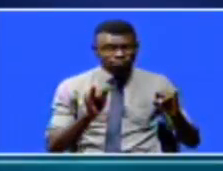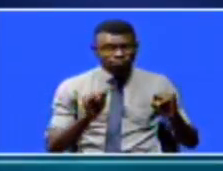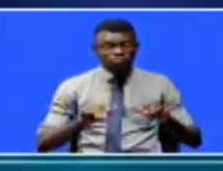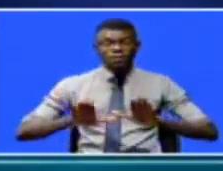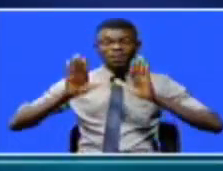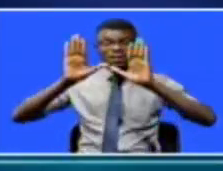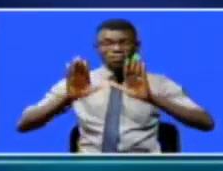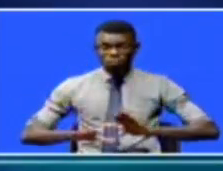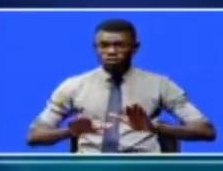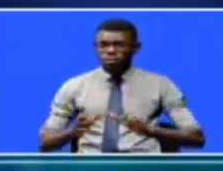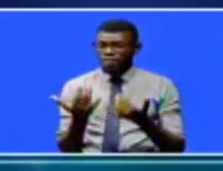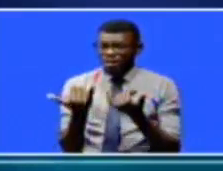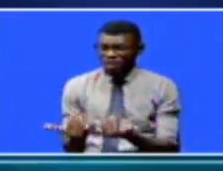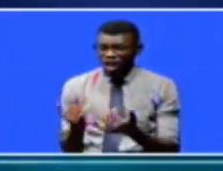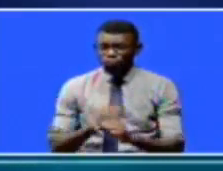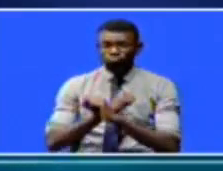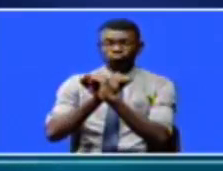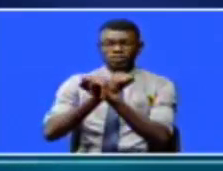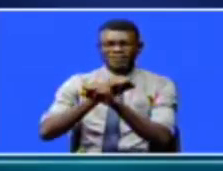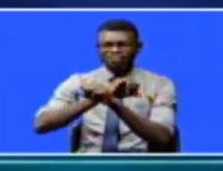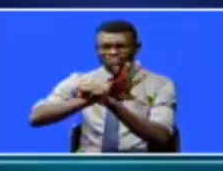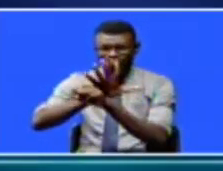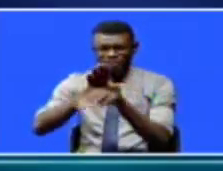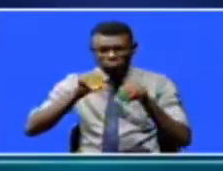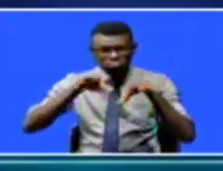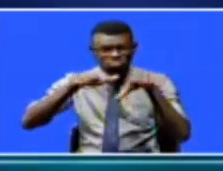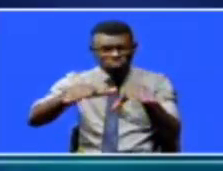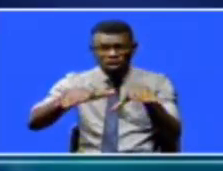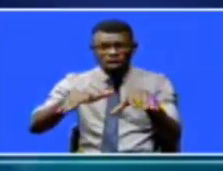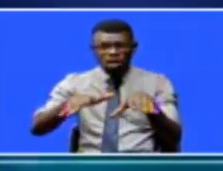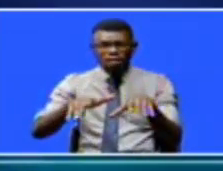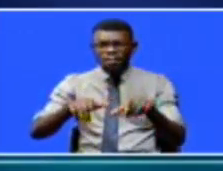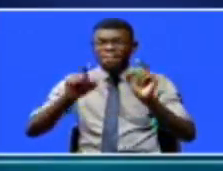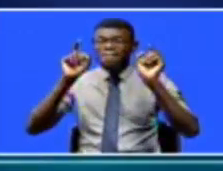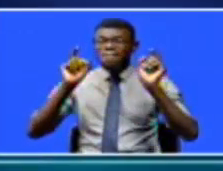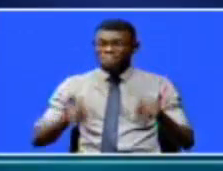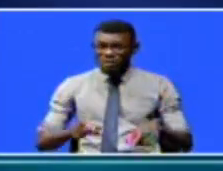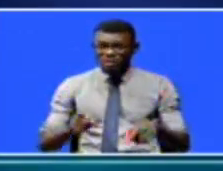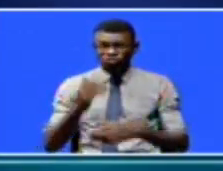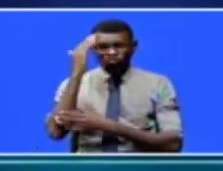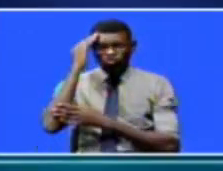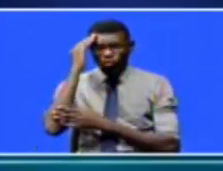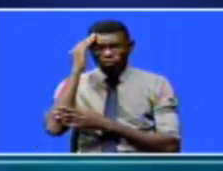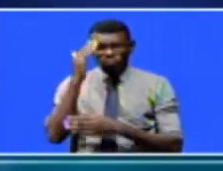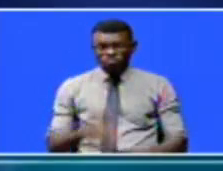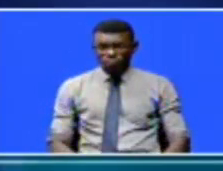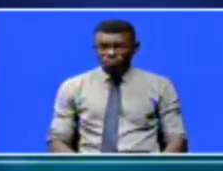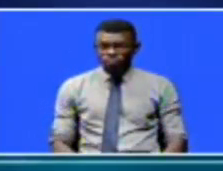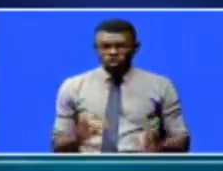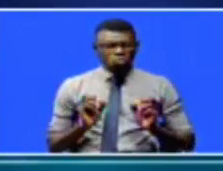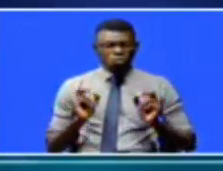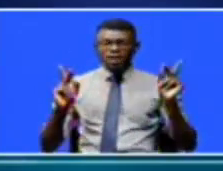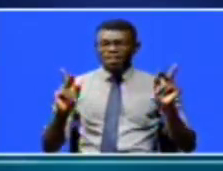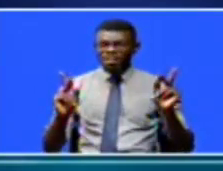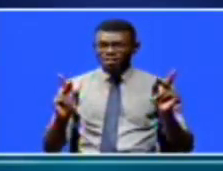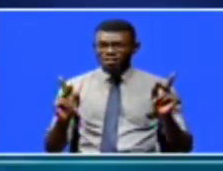this point where preventing transmission of the coronavirus is top for everyone. We are okay. We have the